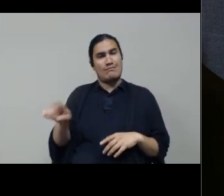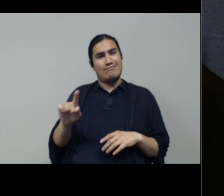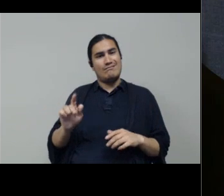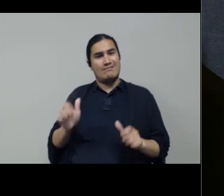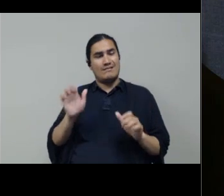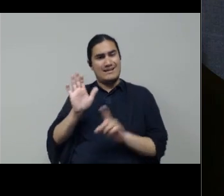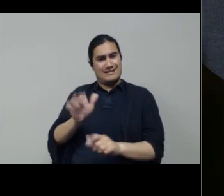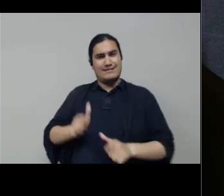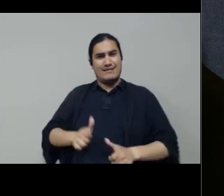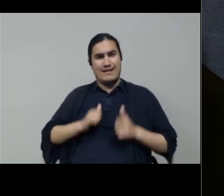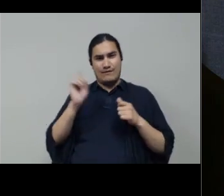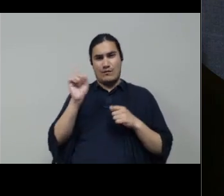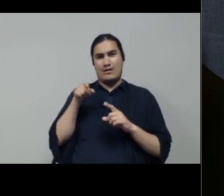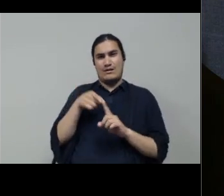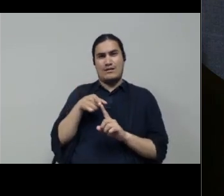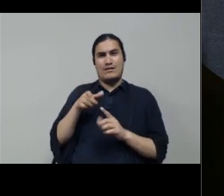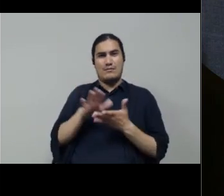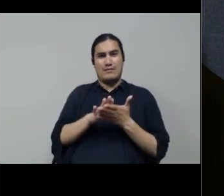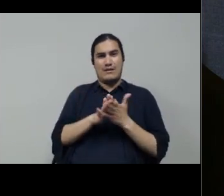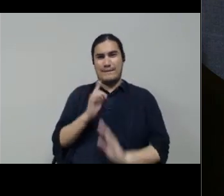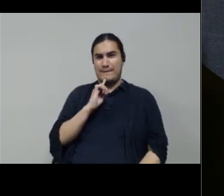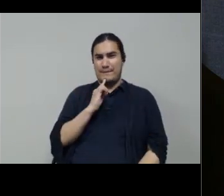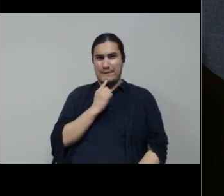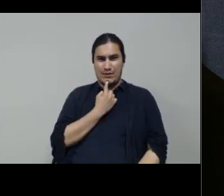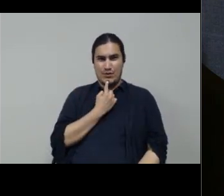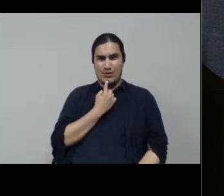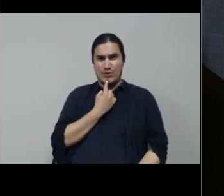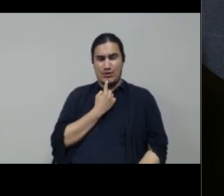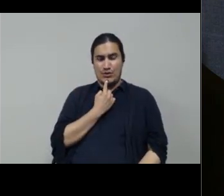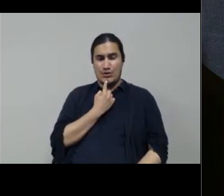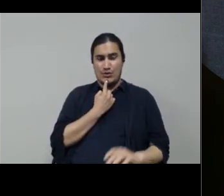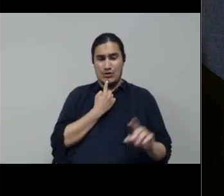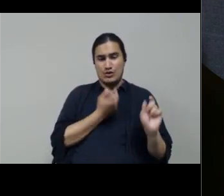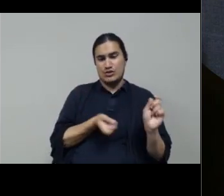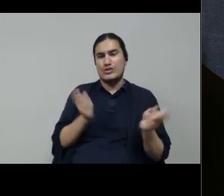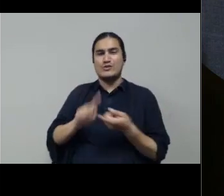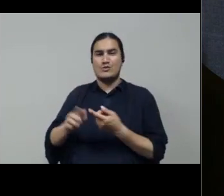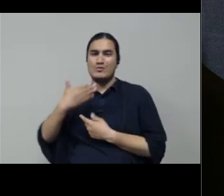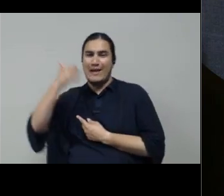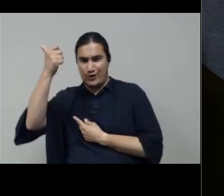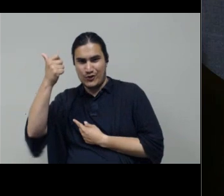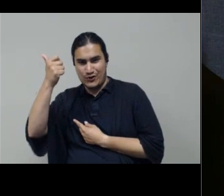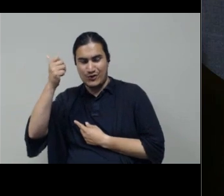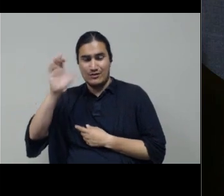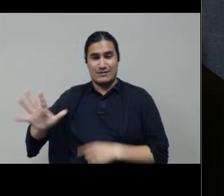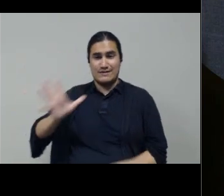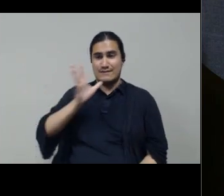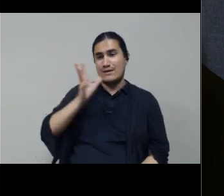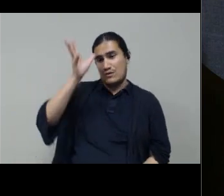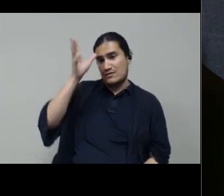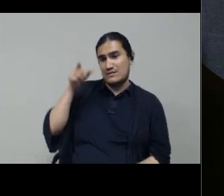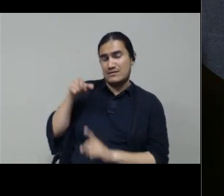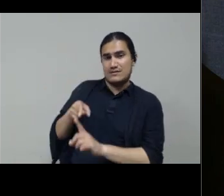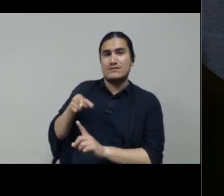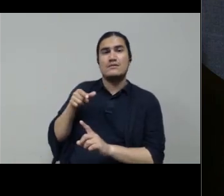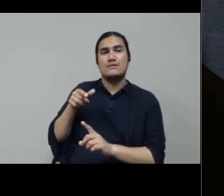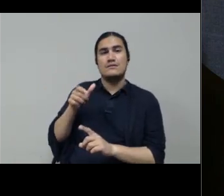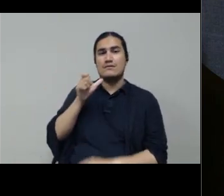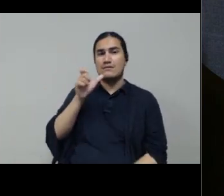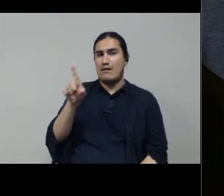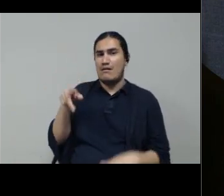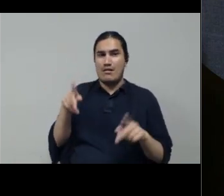he turned bitter into better. His parents were not